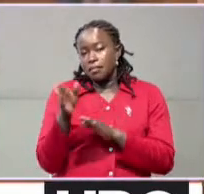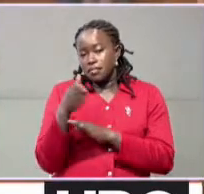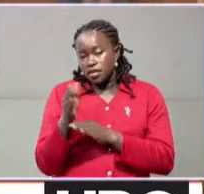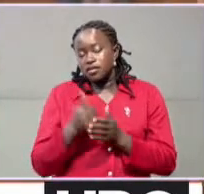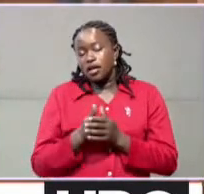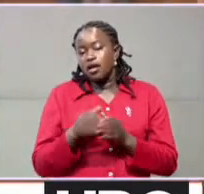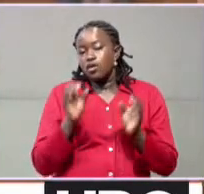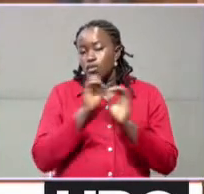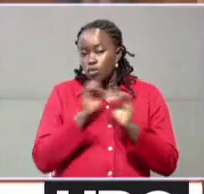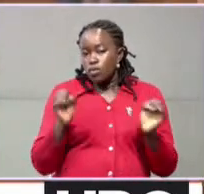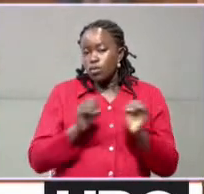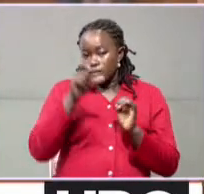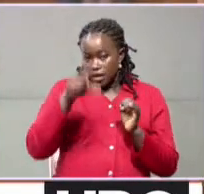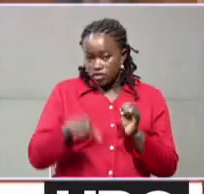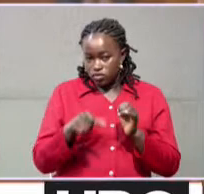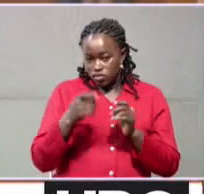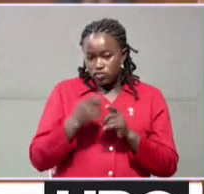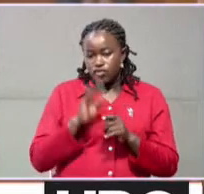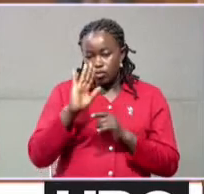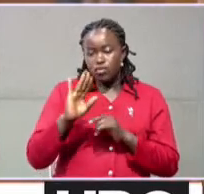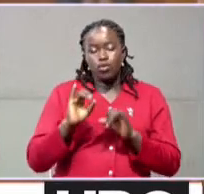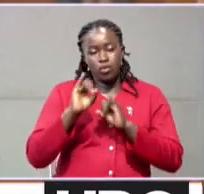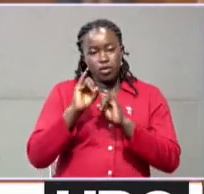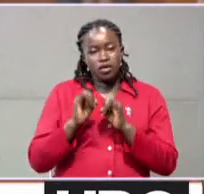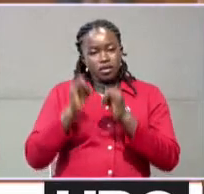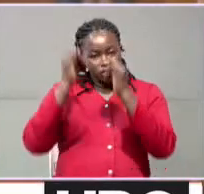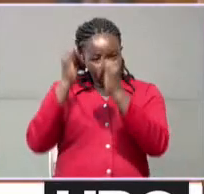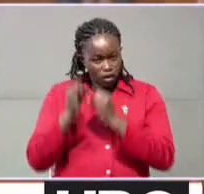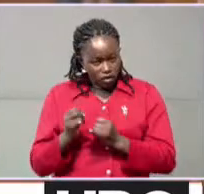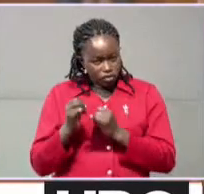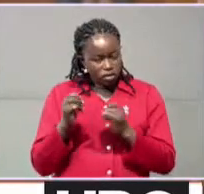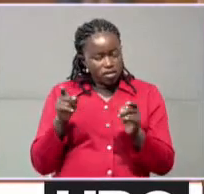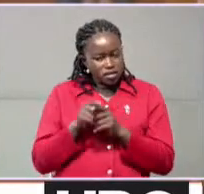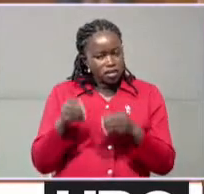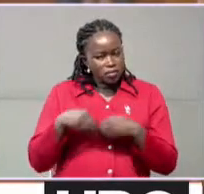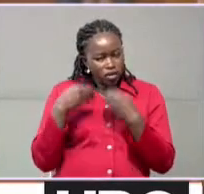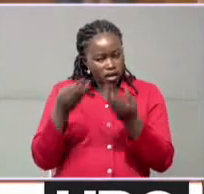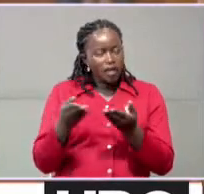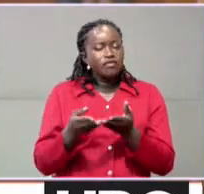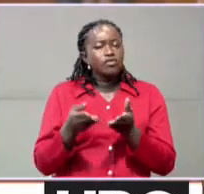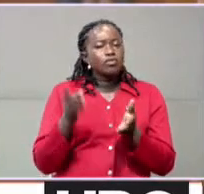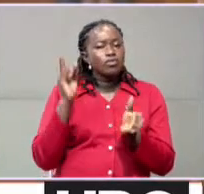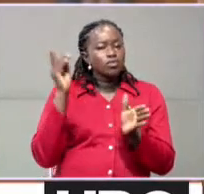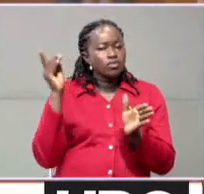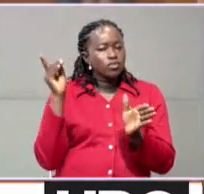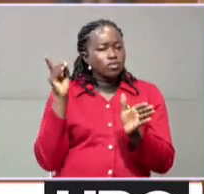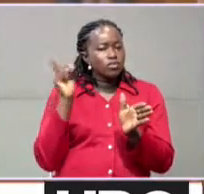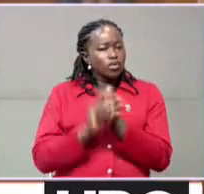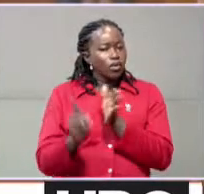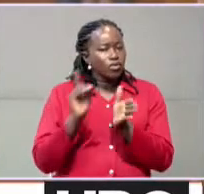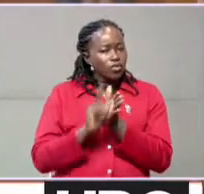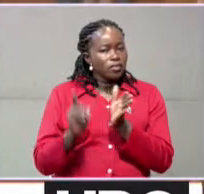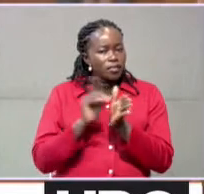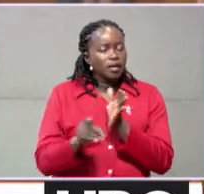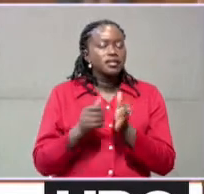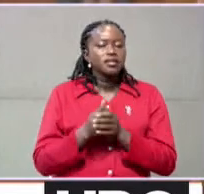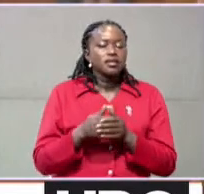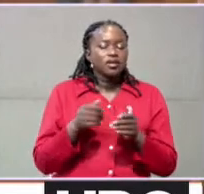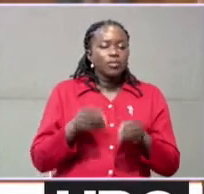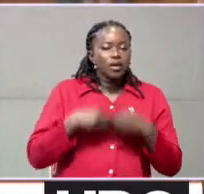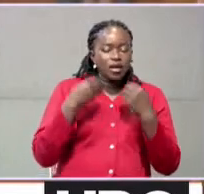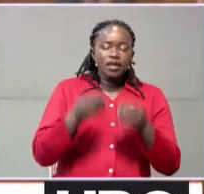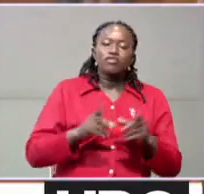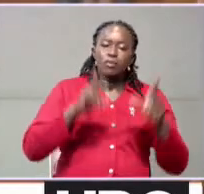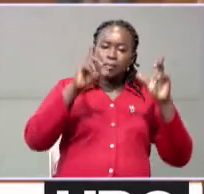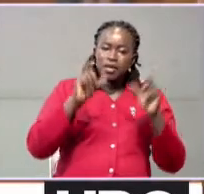nobody out of your instructions we even gave you the documents those what the photos on the conditions what happened the